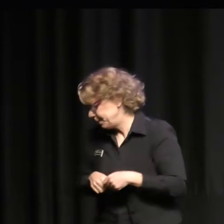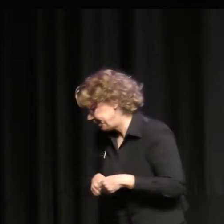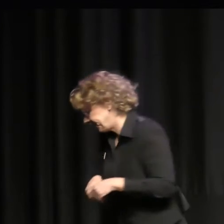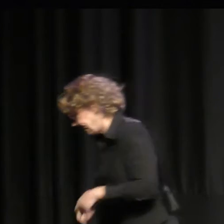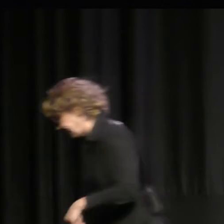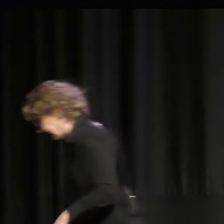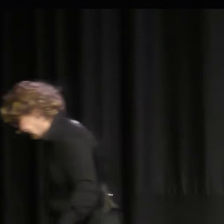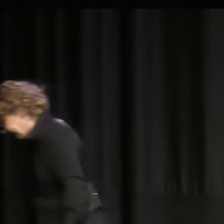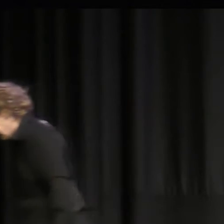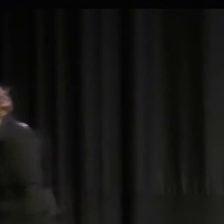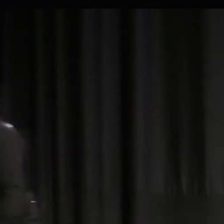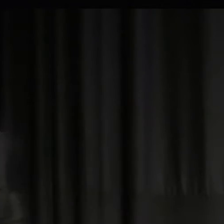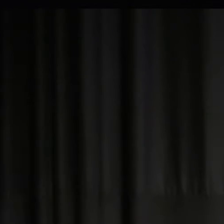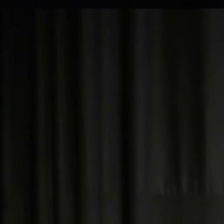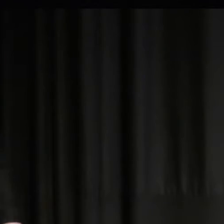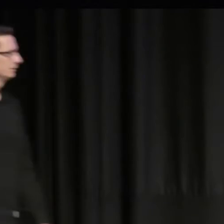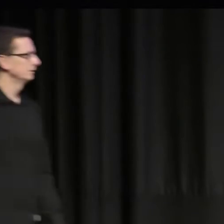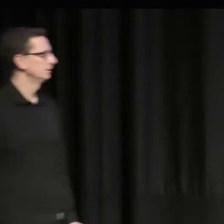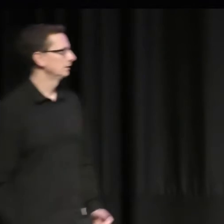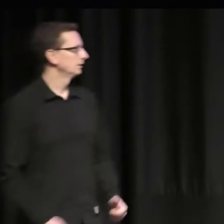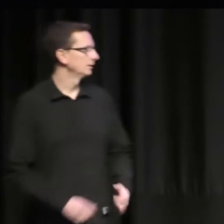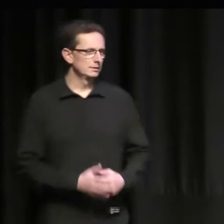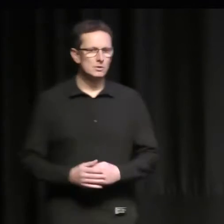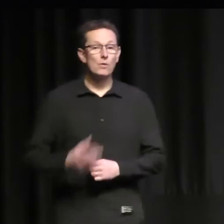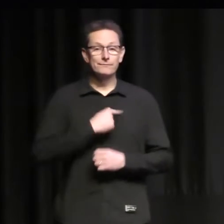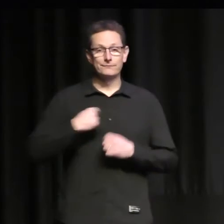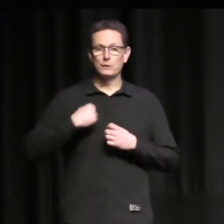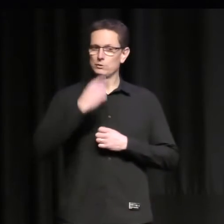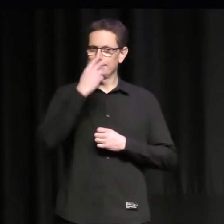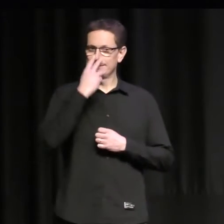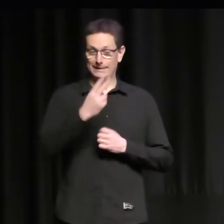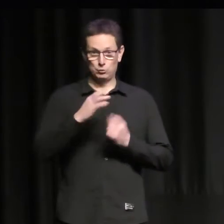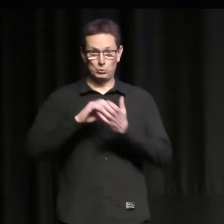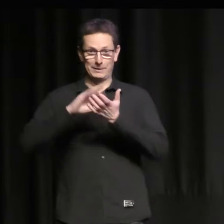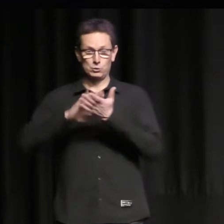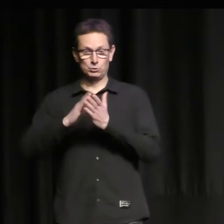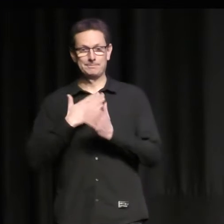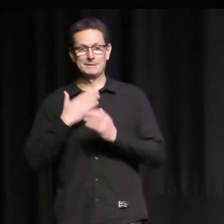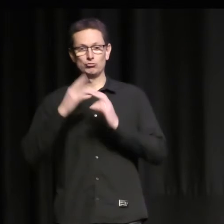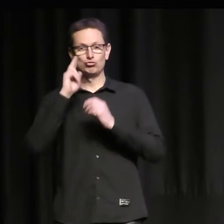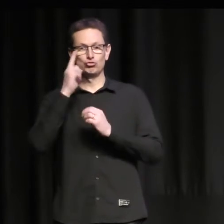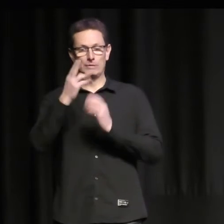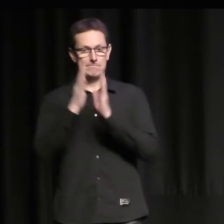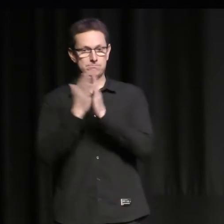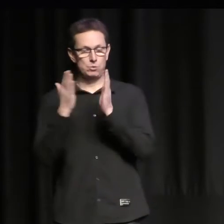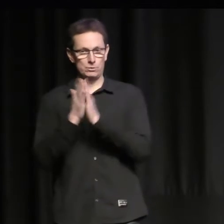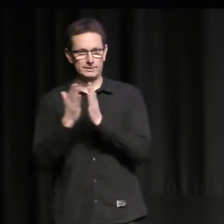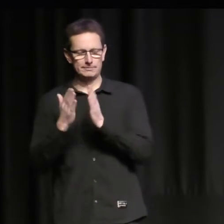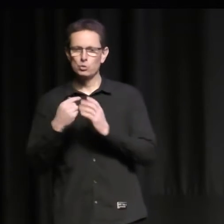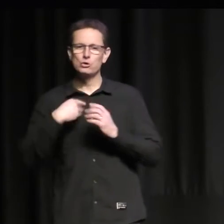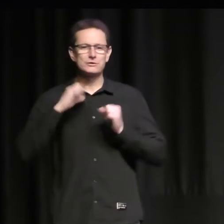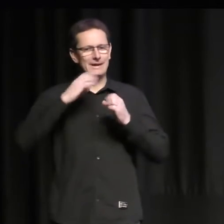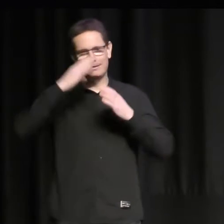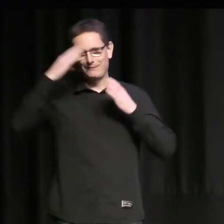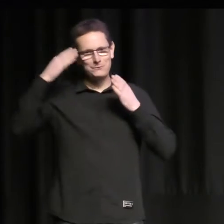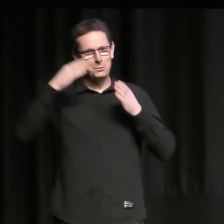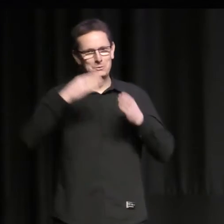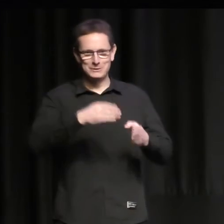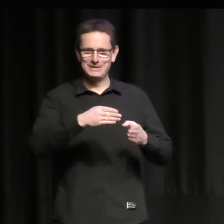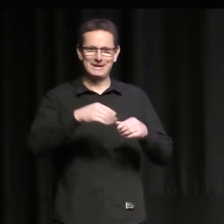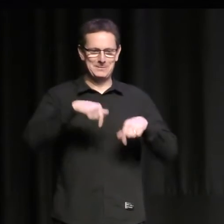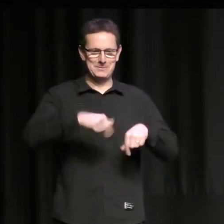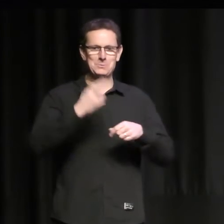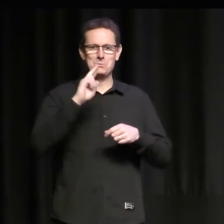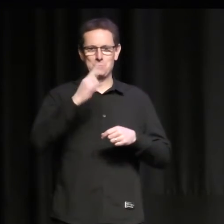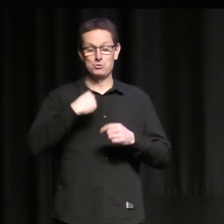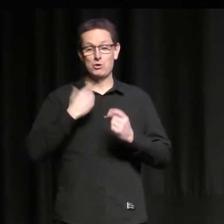We've seen that, and that I document in my new book, and I won't focus on that in the remainder of